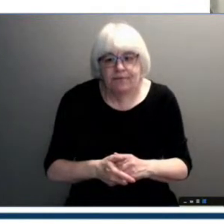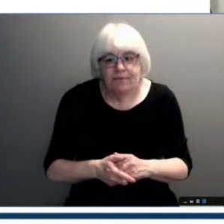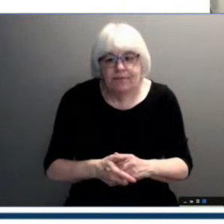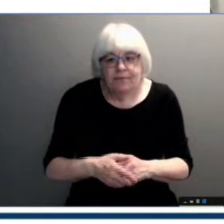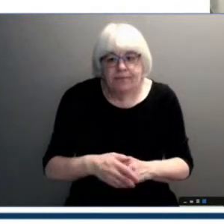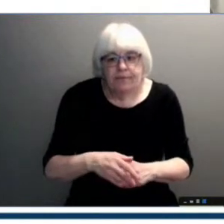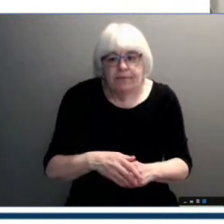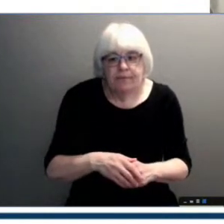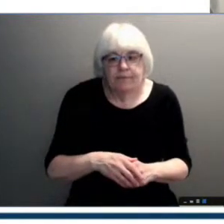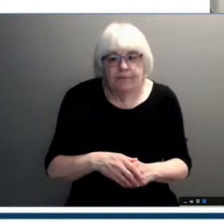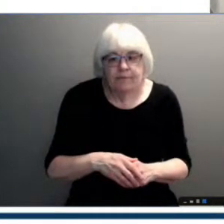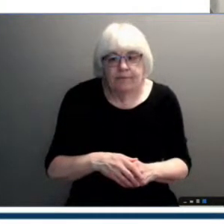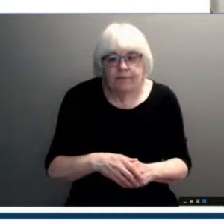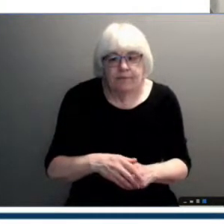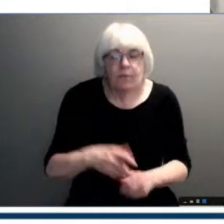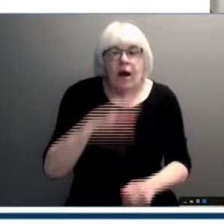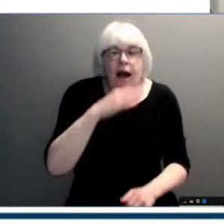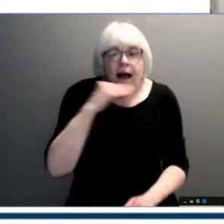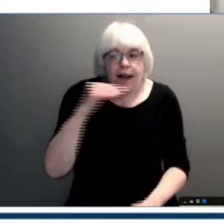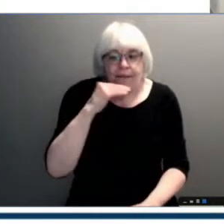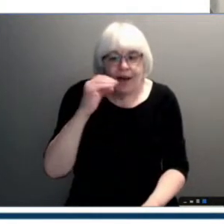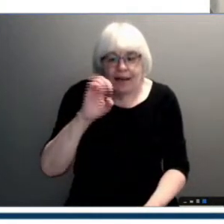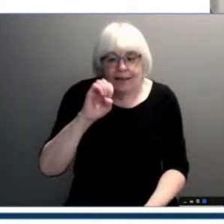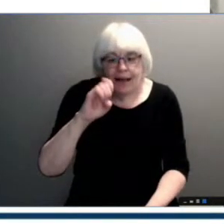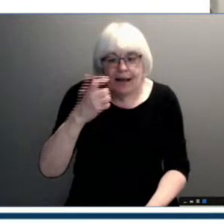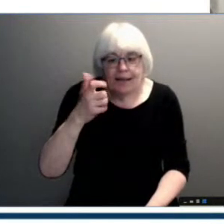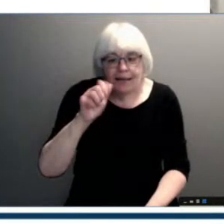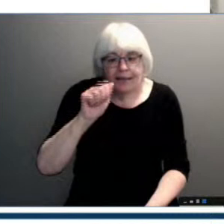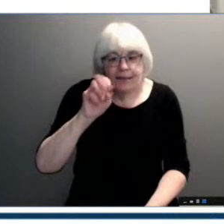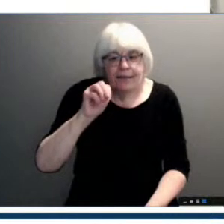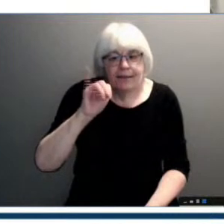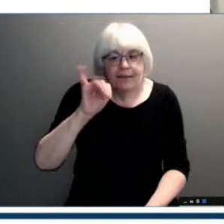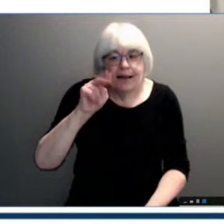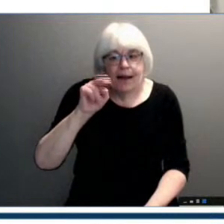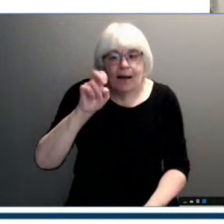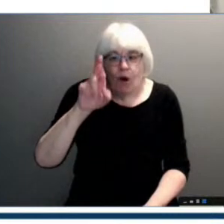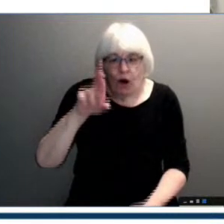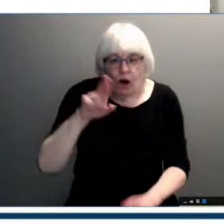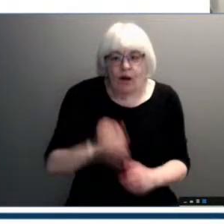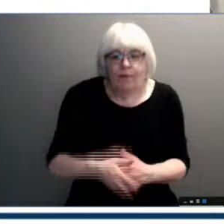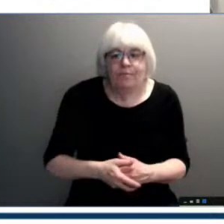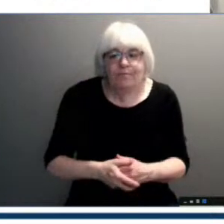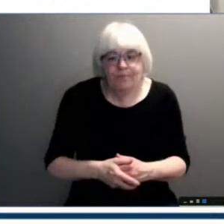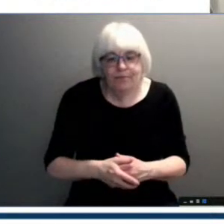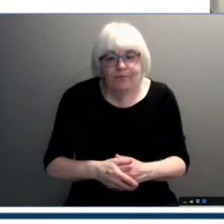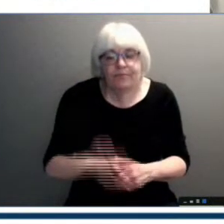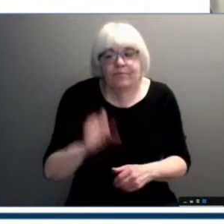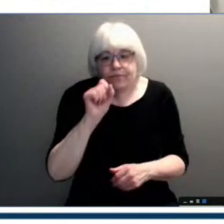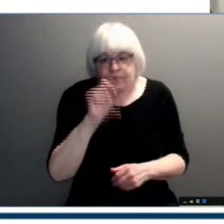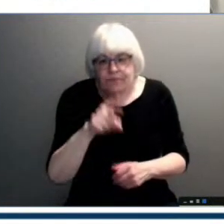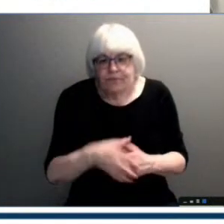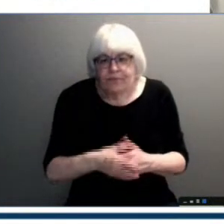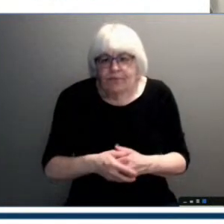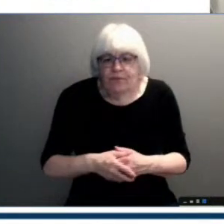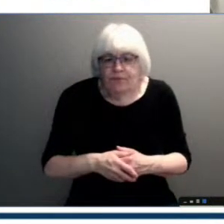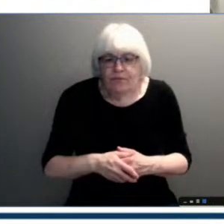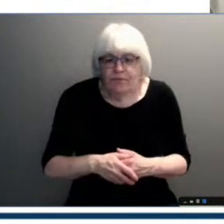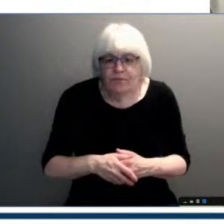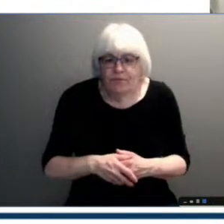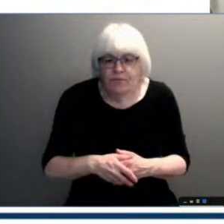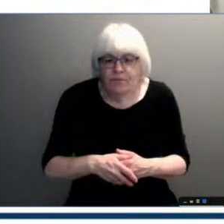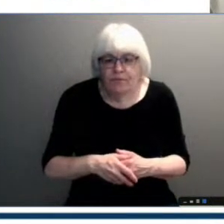Hi, Dr. Strang. Good afternoon. This morning, the New York Times reported that the AstraZeneca vaccine